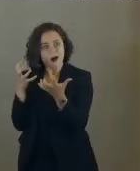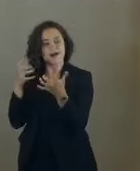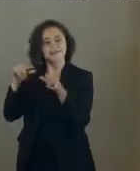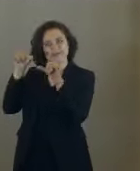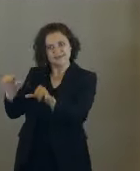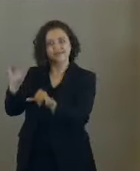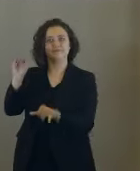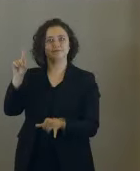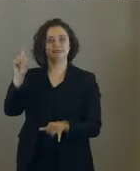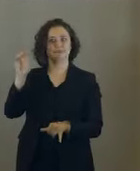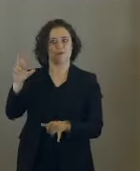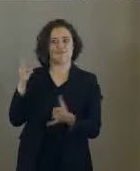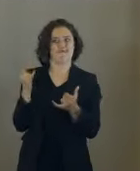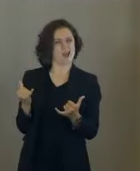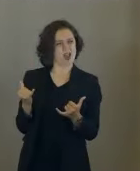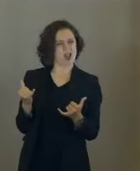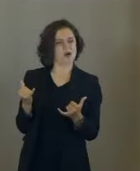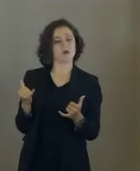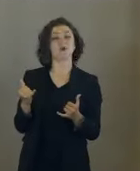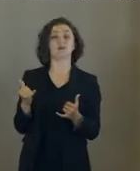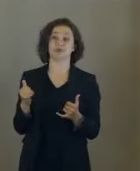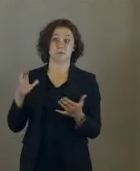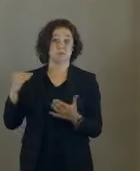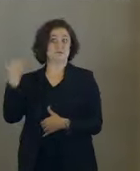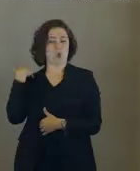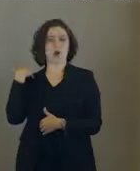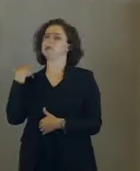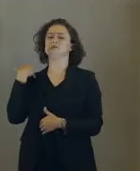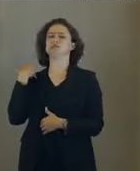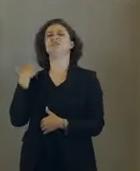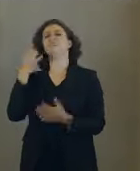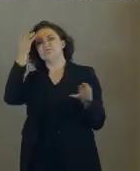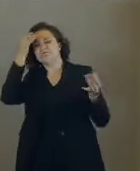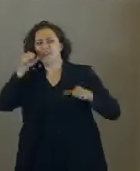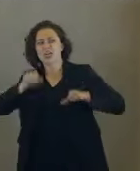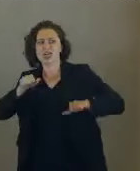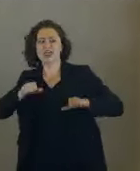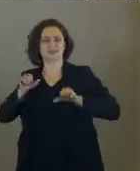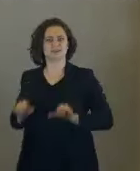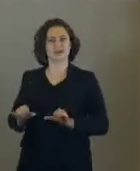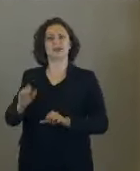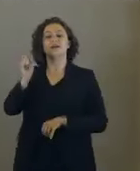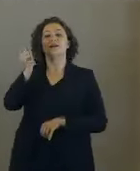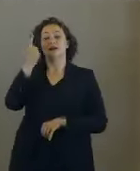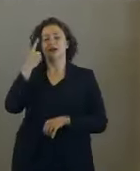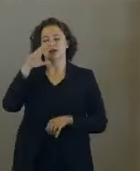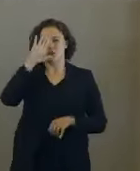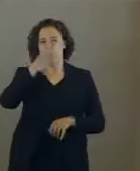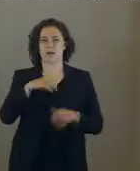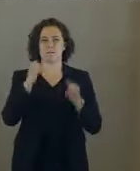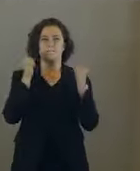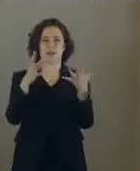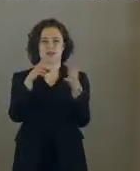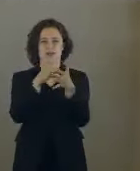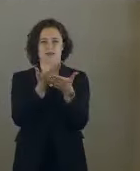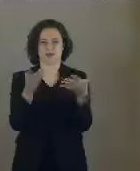now. And that has not always been the case. So I know that there are going to be discussions about a number of